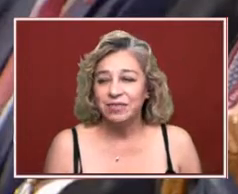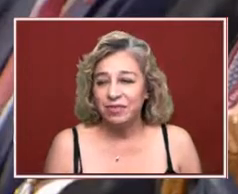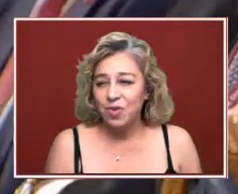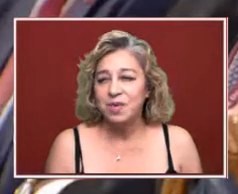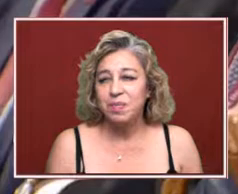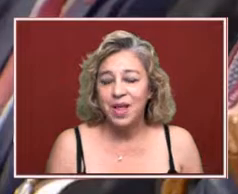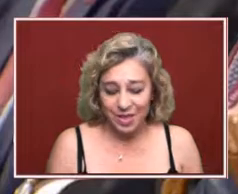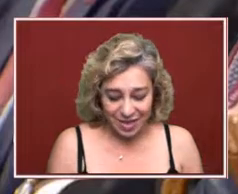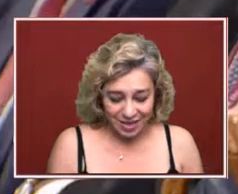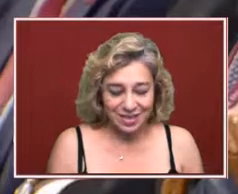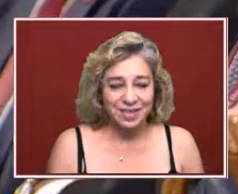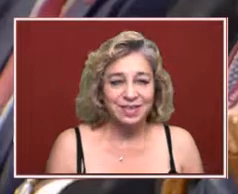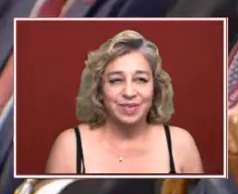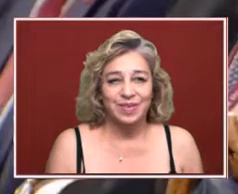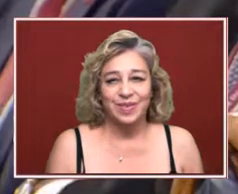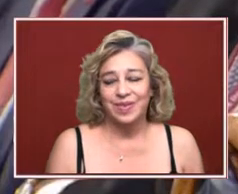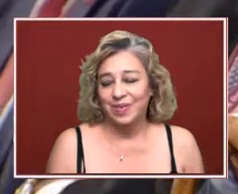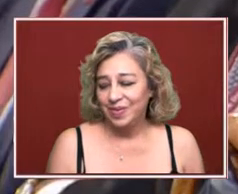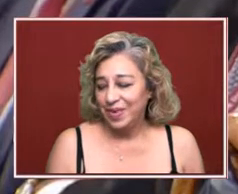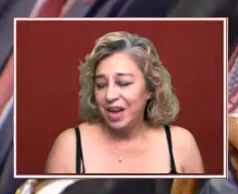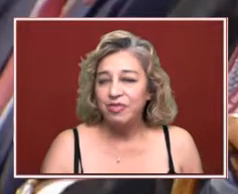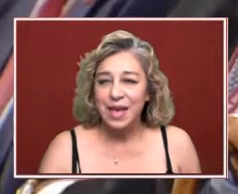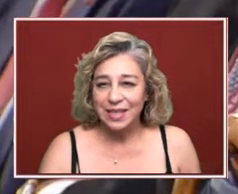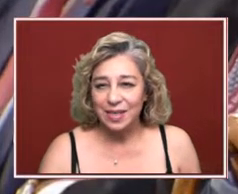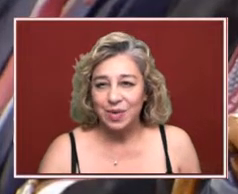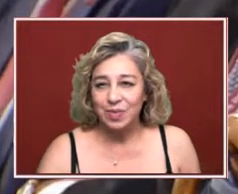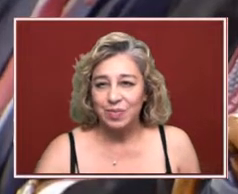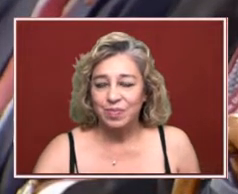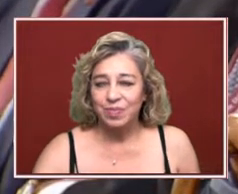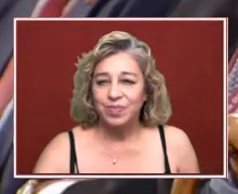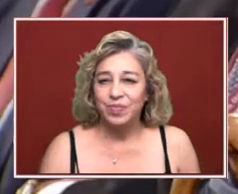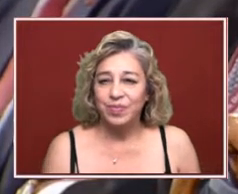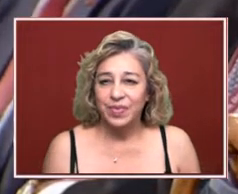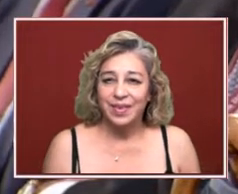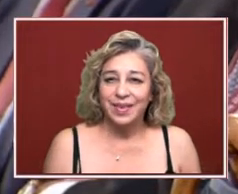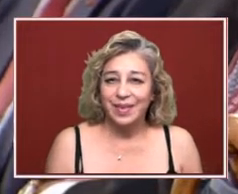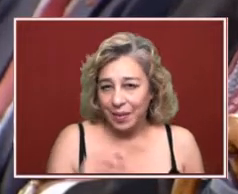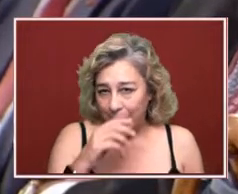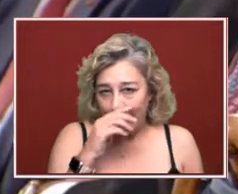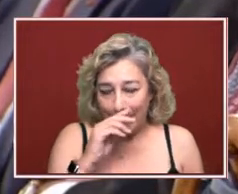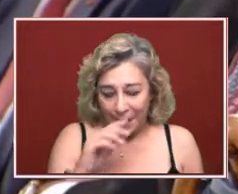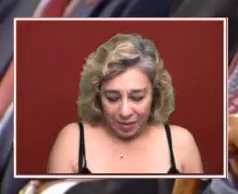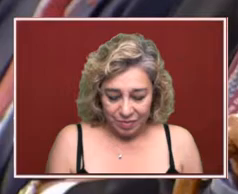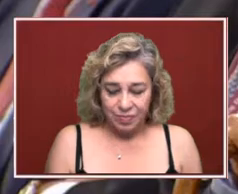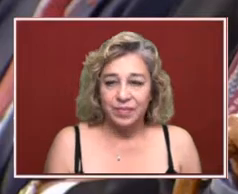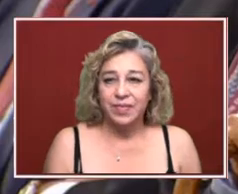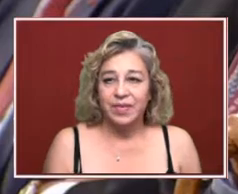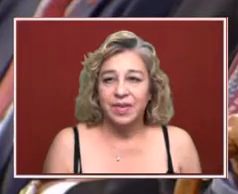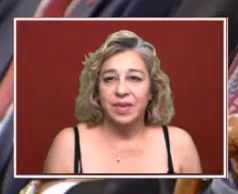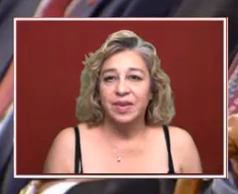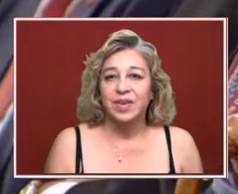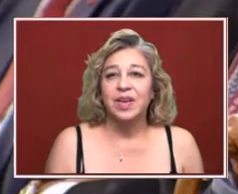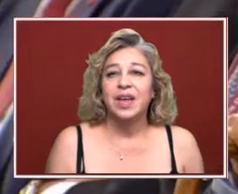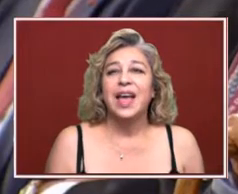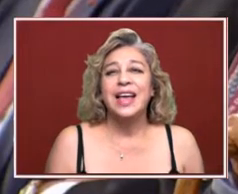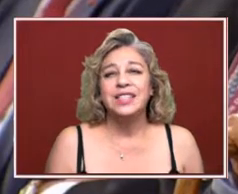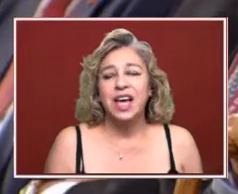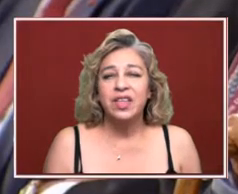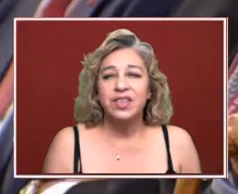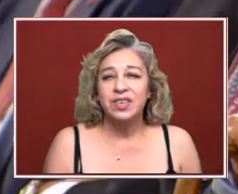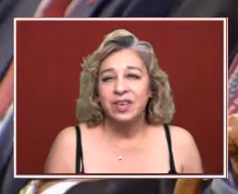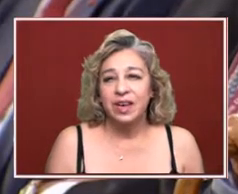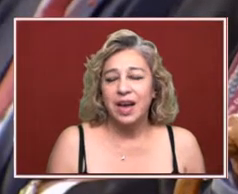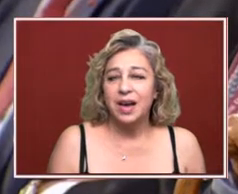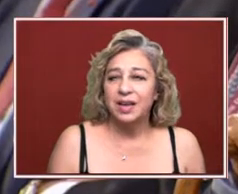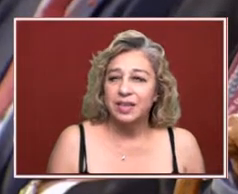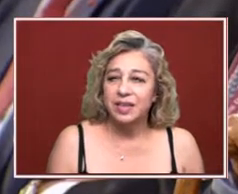incarnates foreign politics. De México, of Mexico, como otros destacados y distinguidos, as